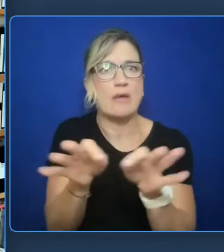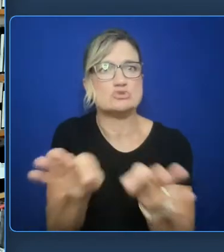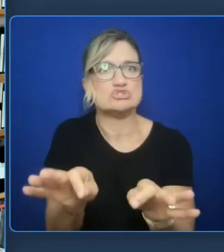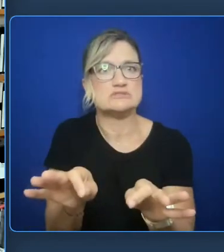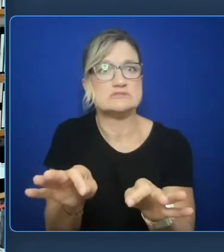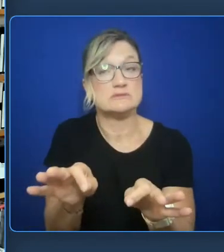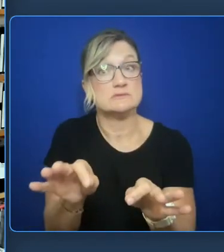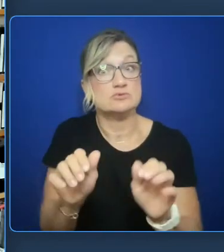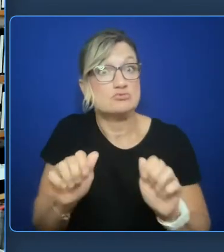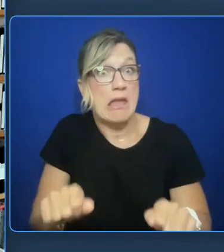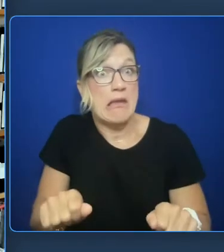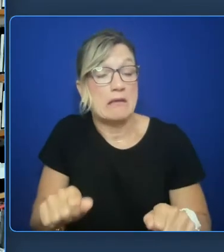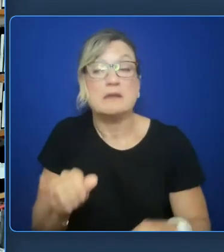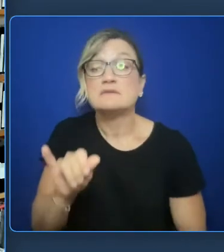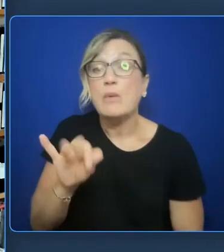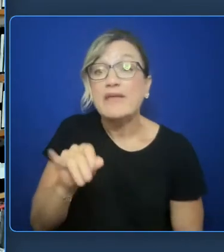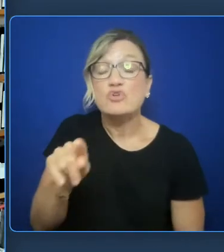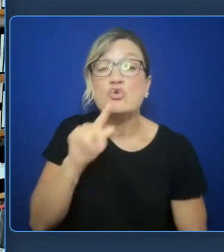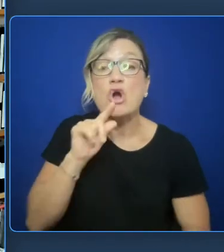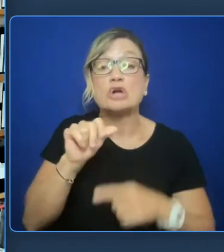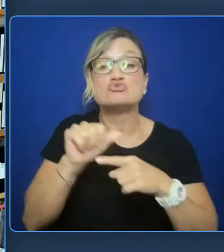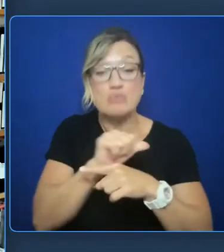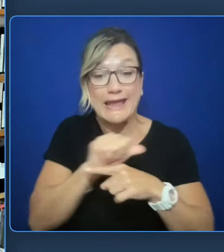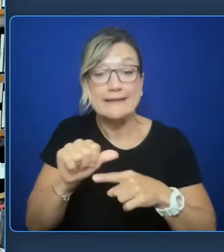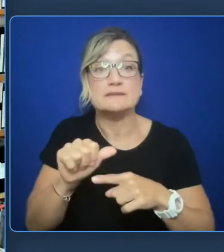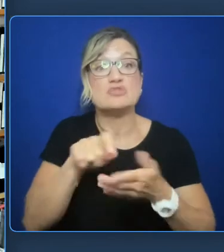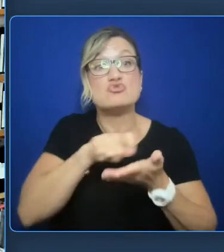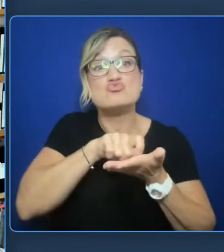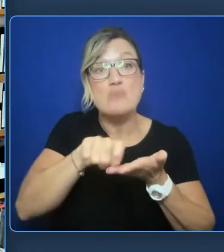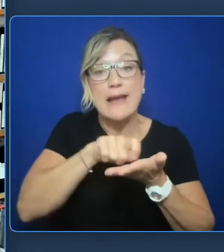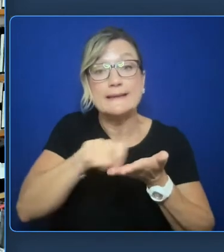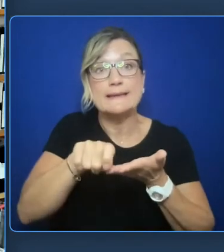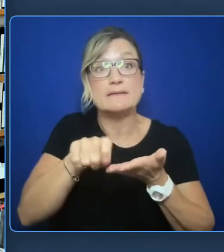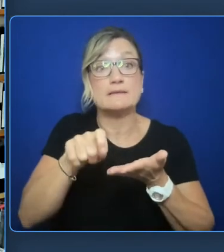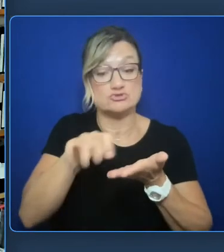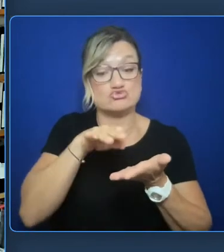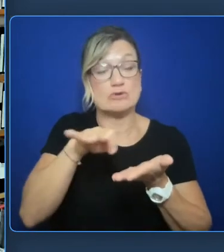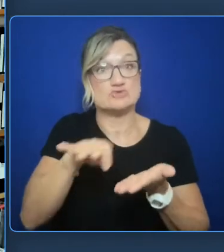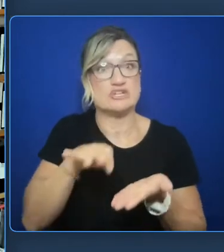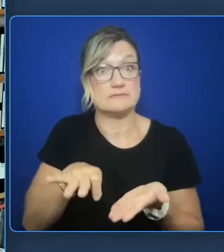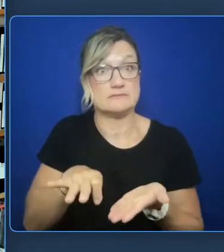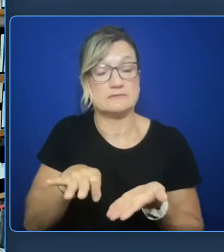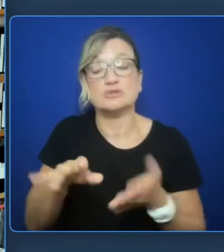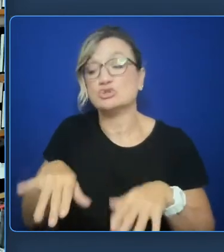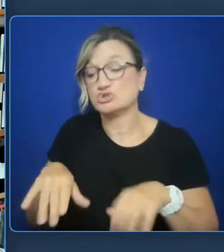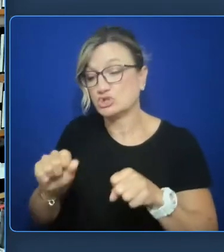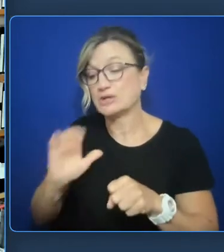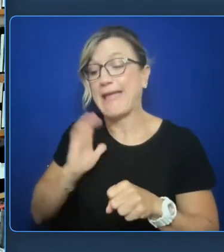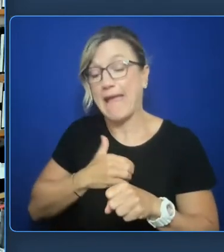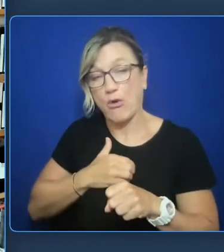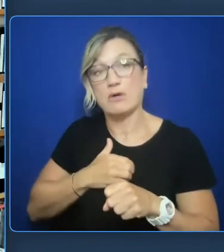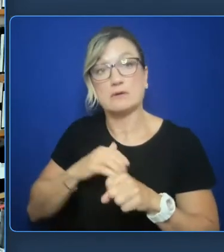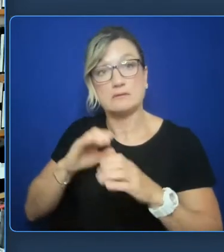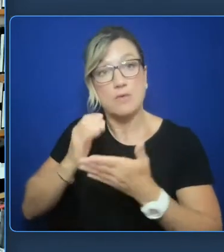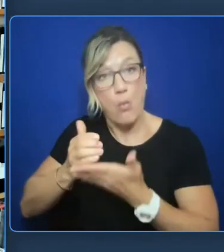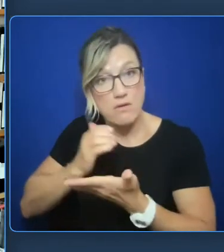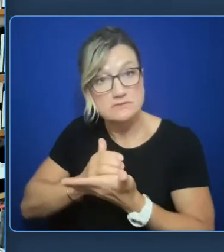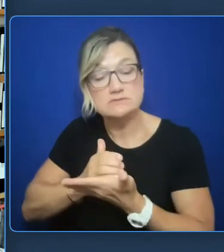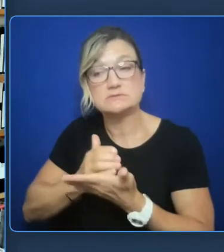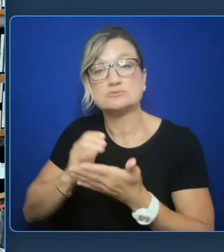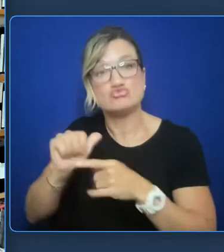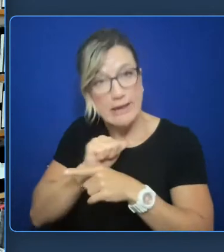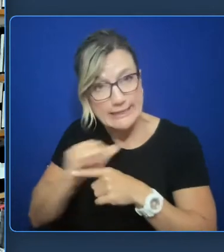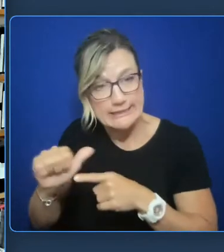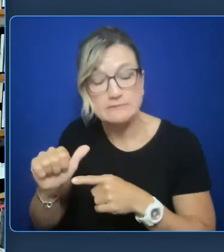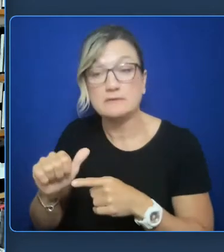it's conceivable that if you're trained in the writing of description, you've been through our Audio Description Institute or whatever,